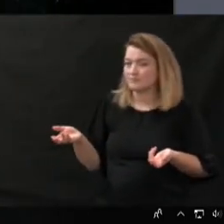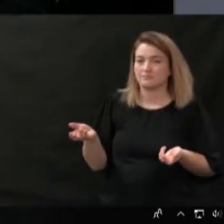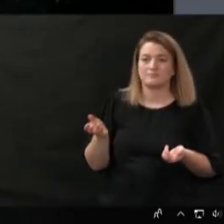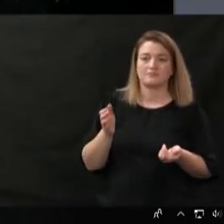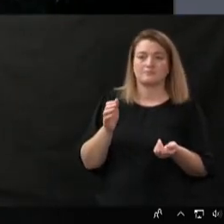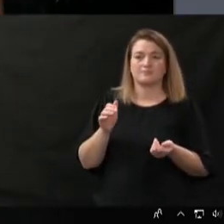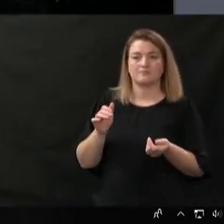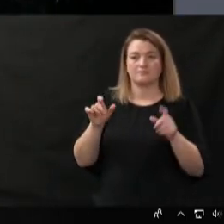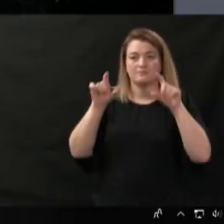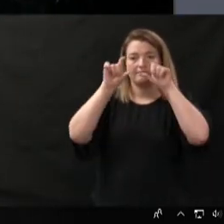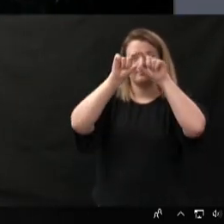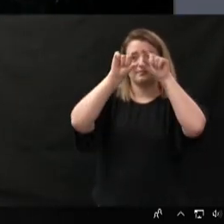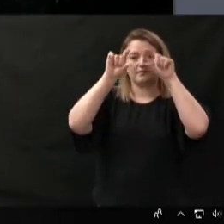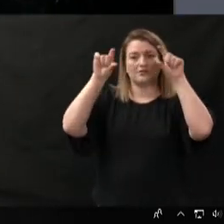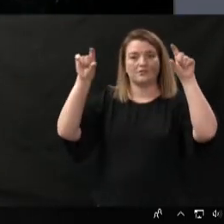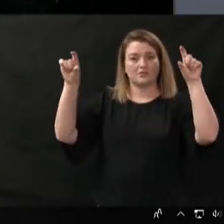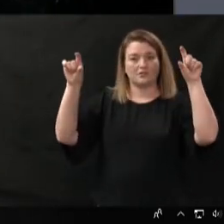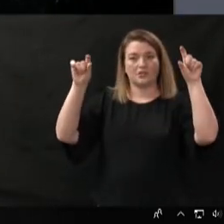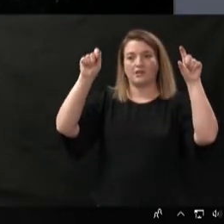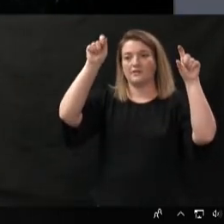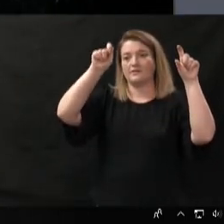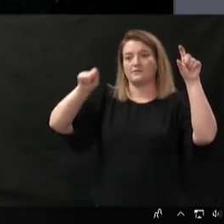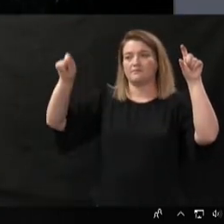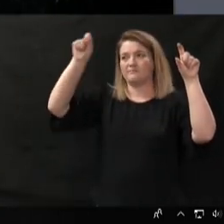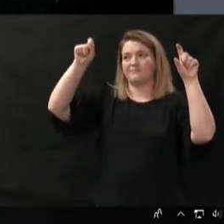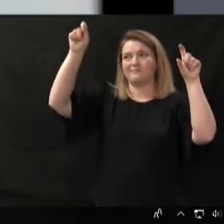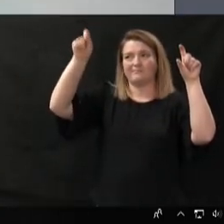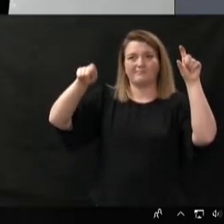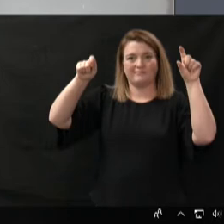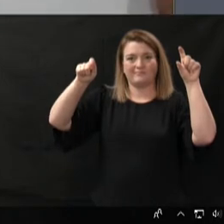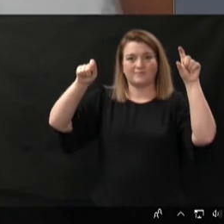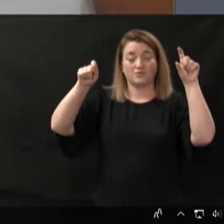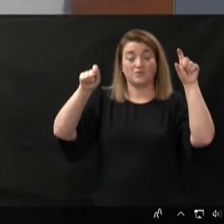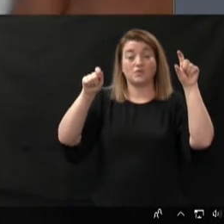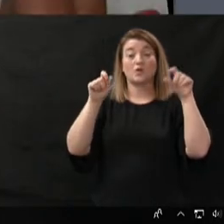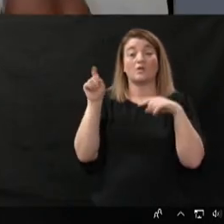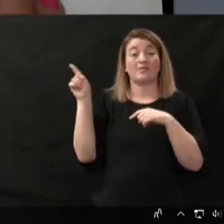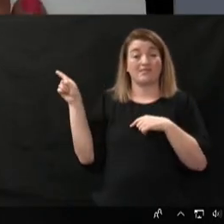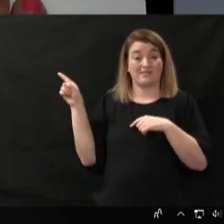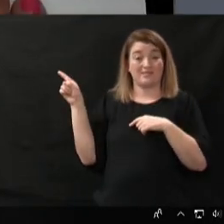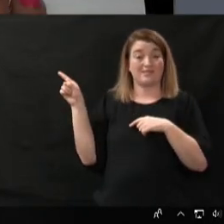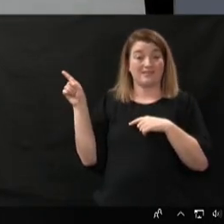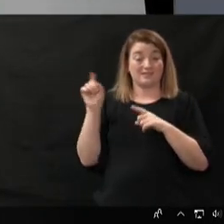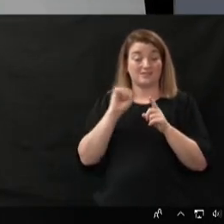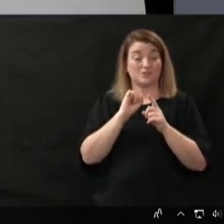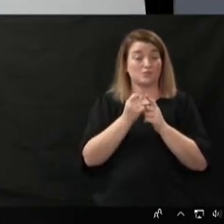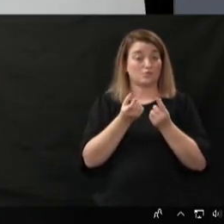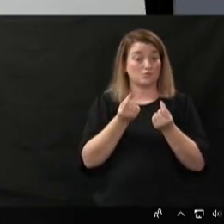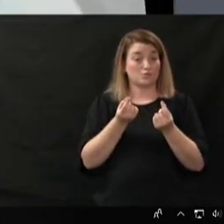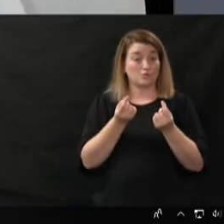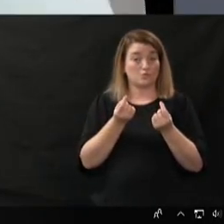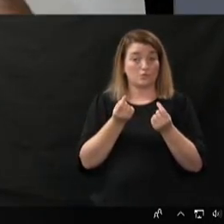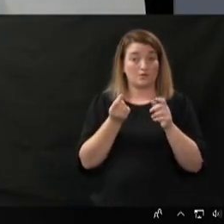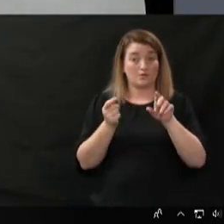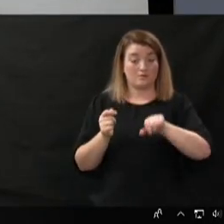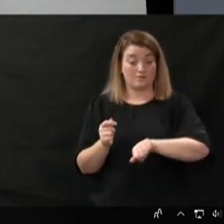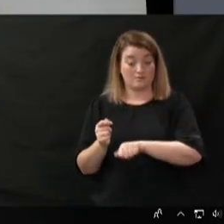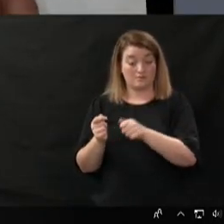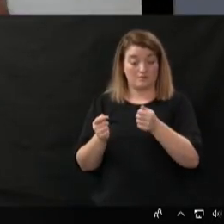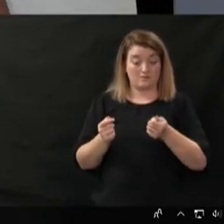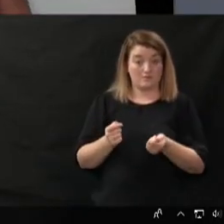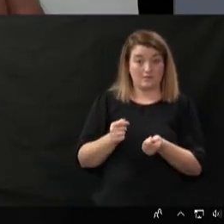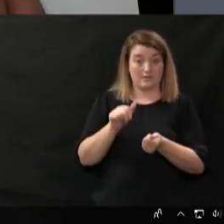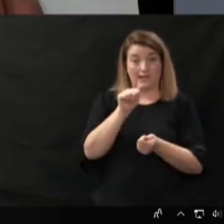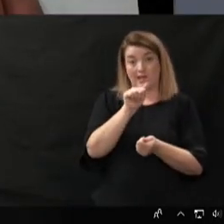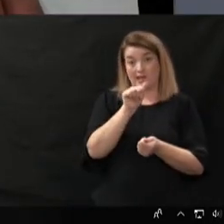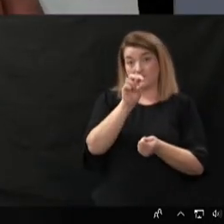vowels, vowels. If it starts with a vowel, it goes in the middle. And in this situation, let's say we turned up this vowel and